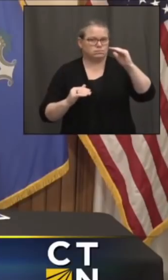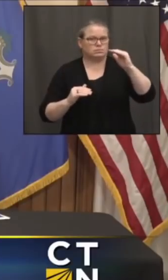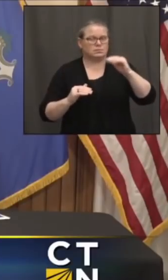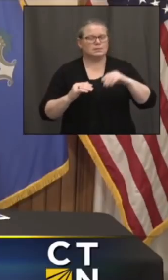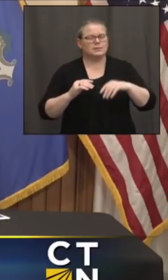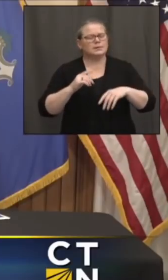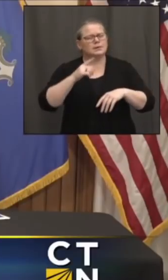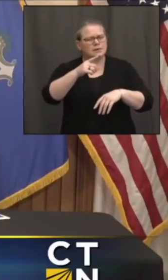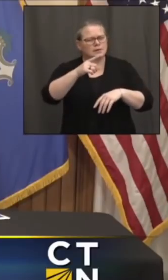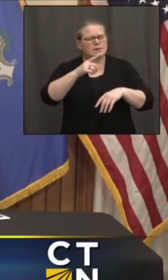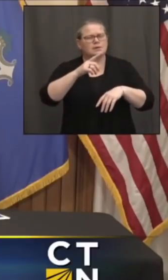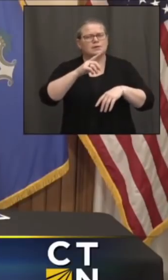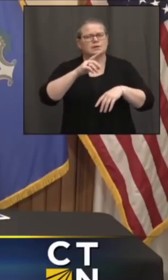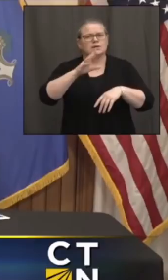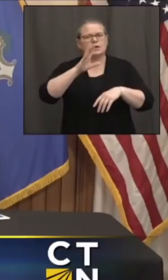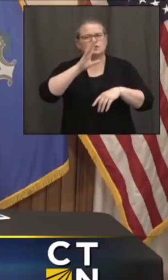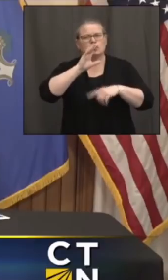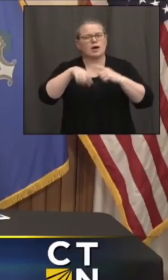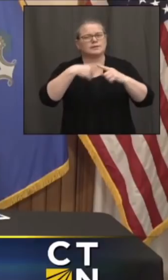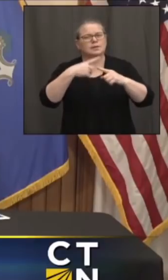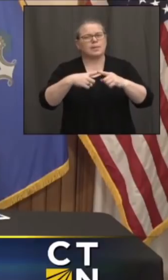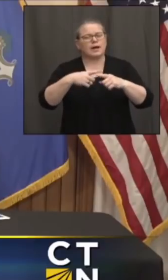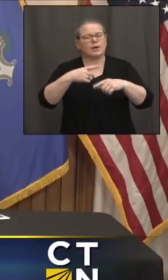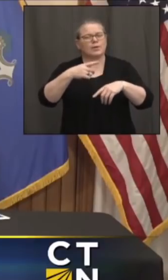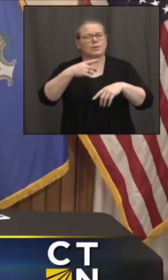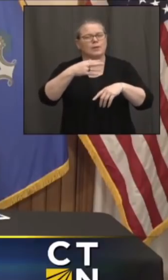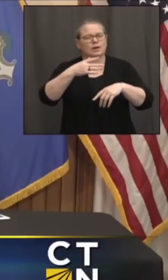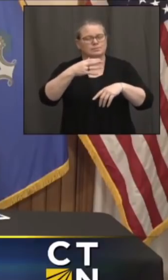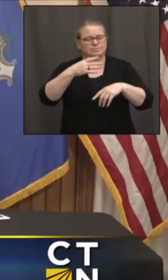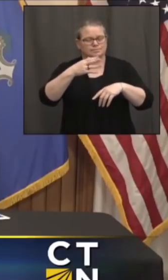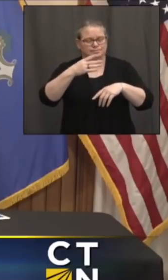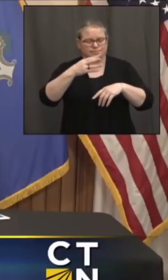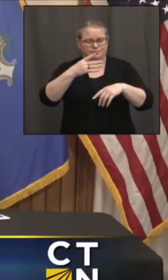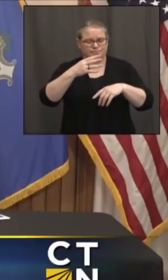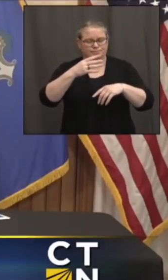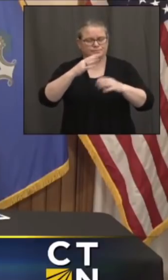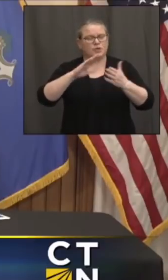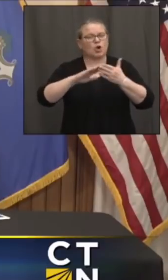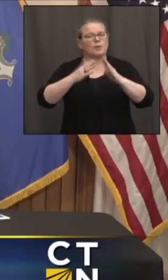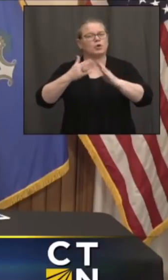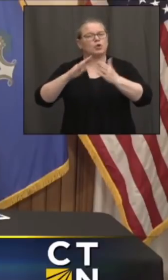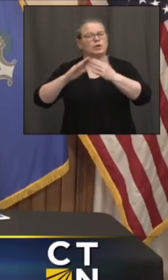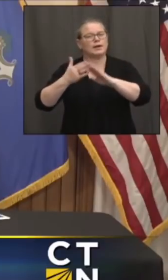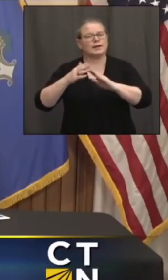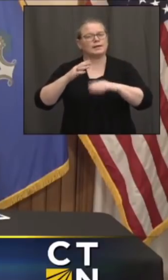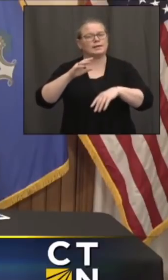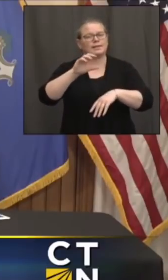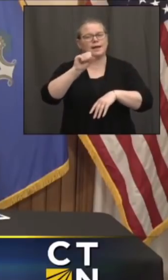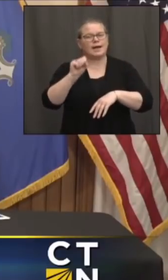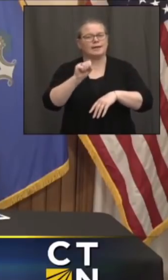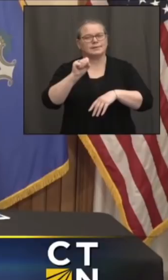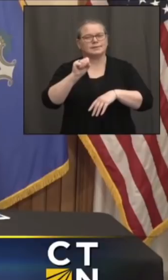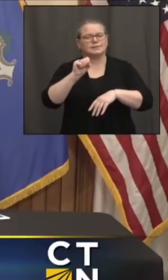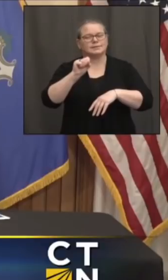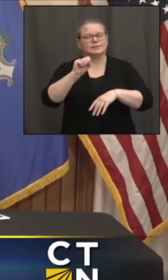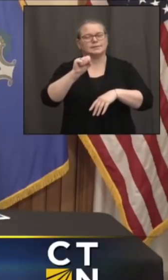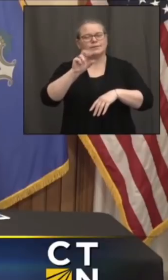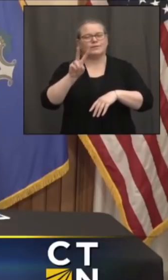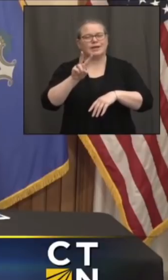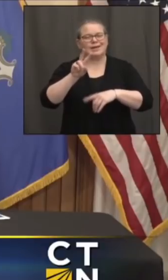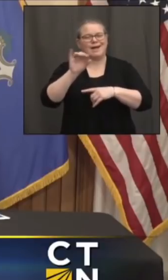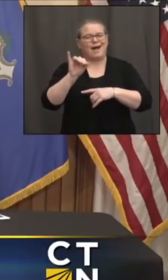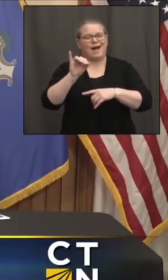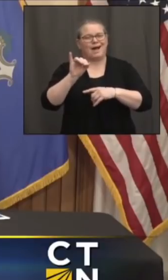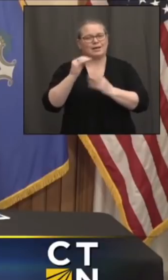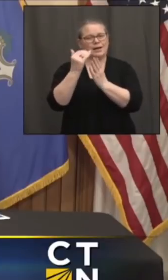10% increase in allocation to communities that are on the SVI index. What's